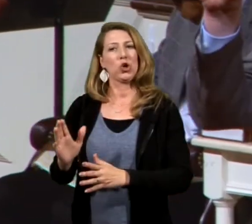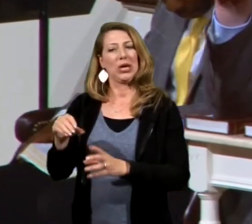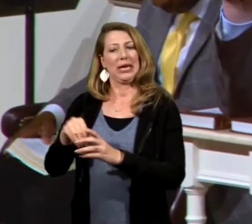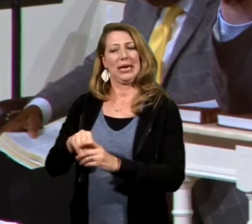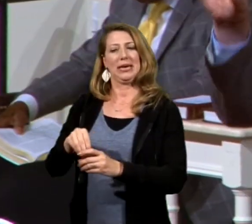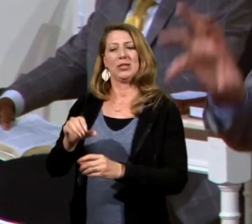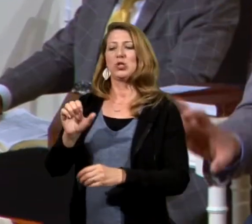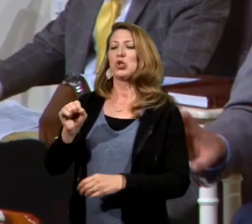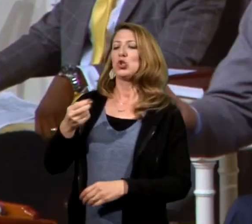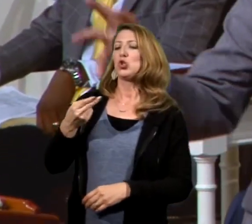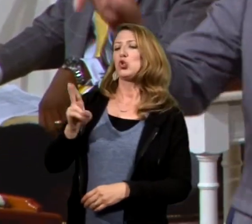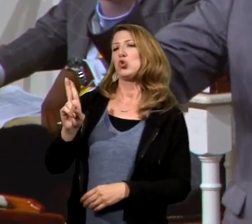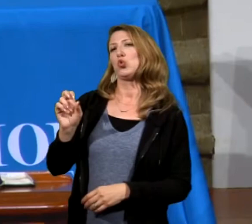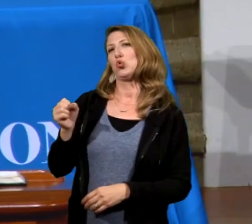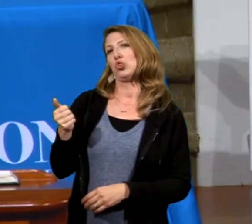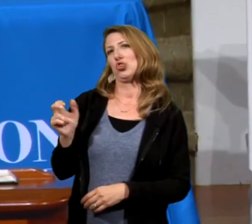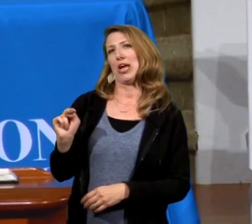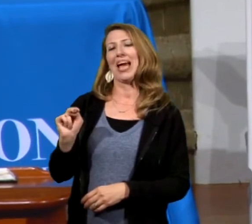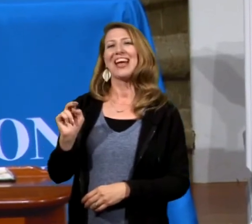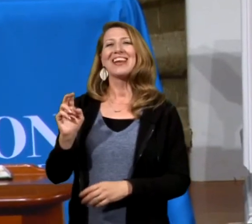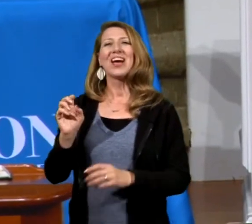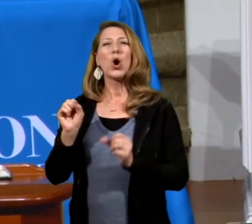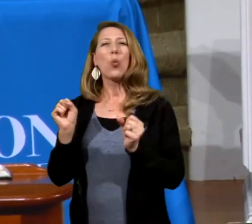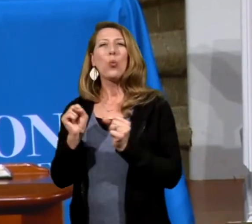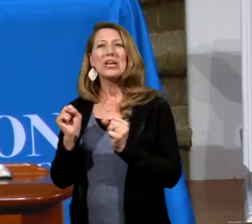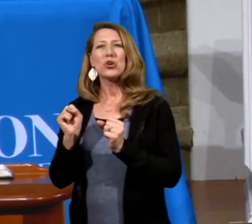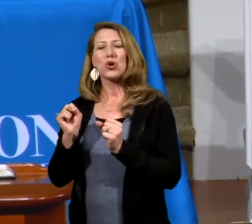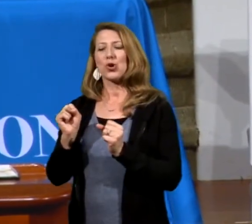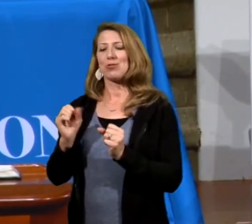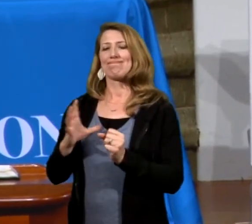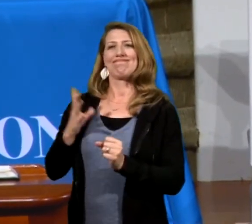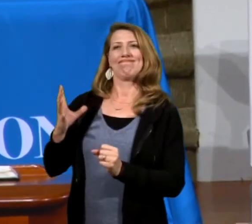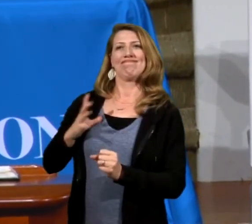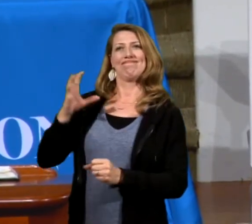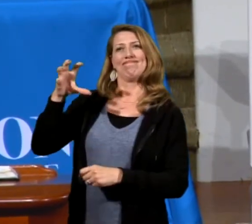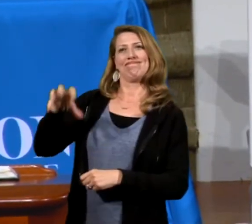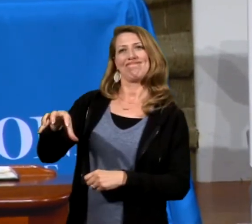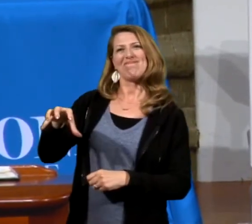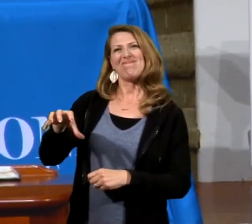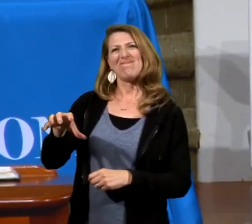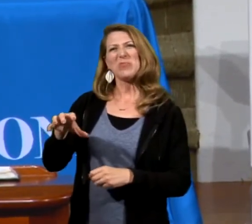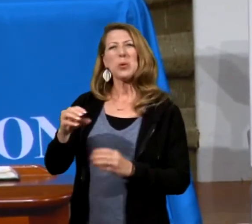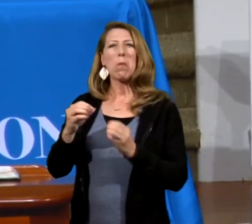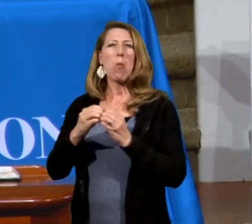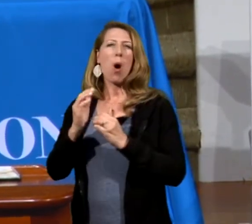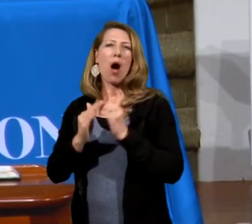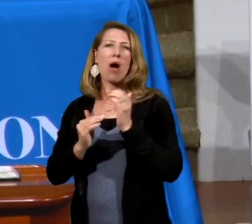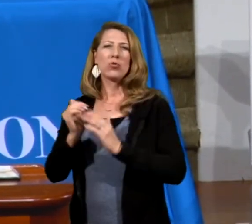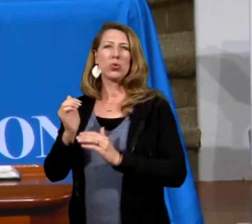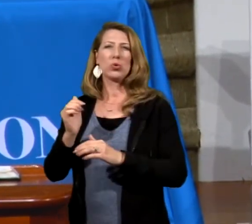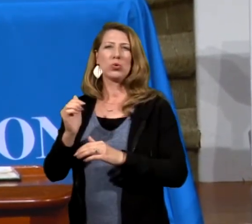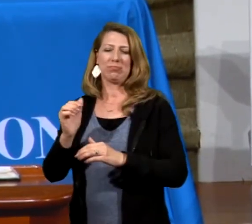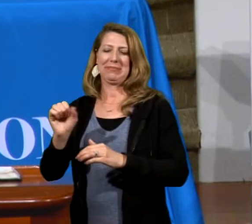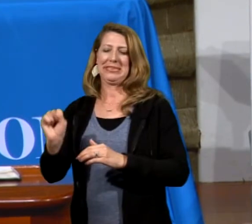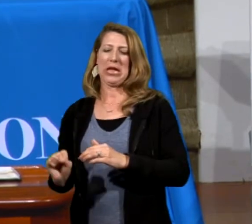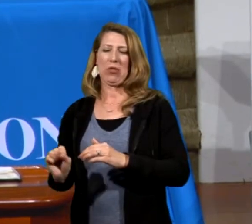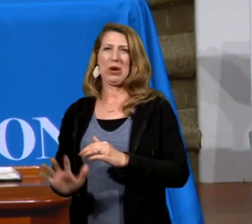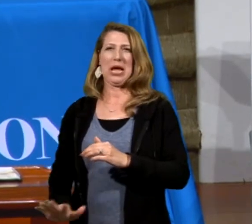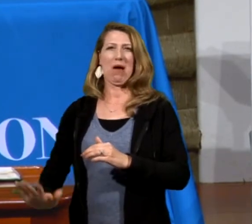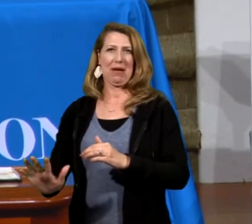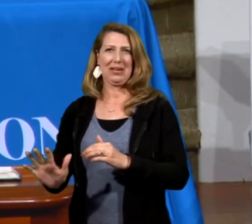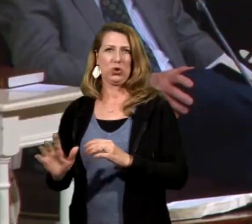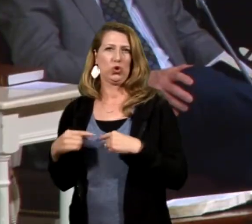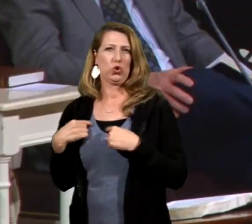is the winter palace. It's the more comfortable place to be in the southern part of Iran during the winter time, and they are